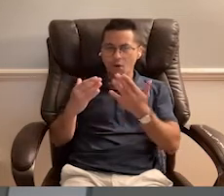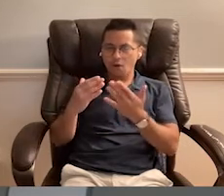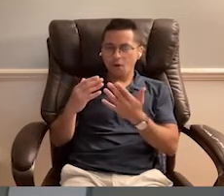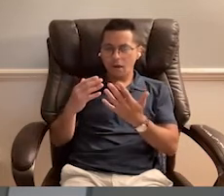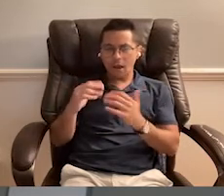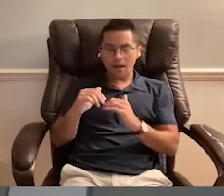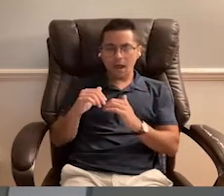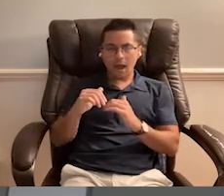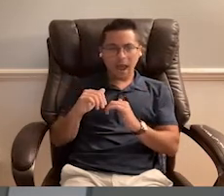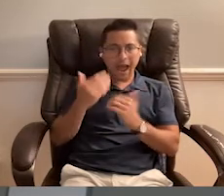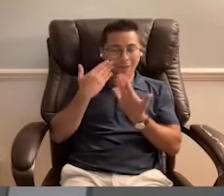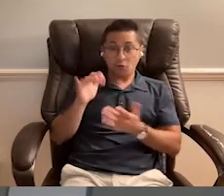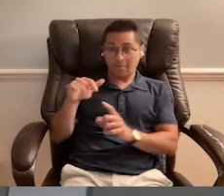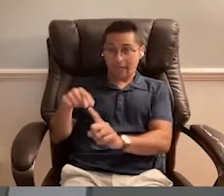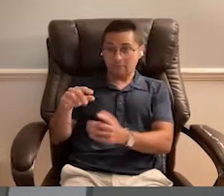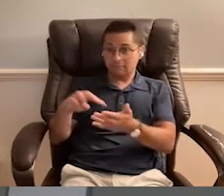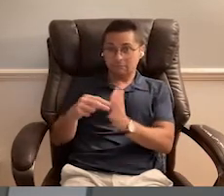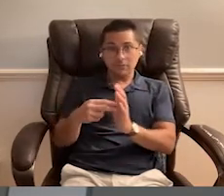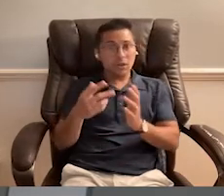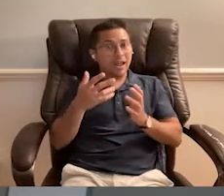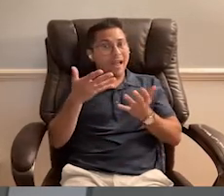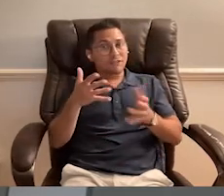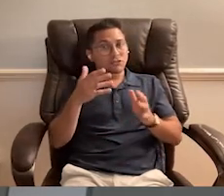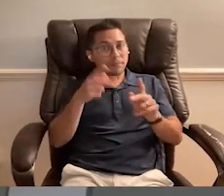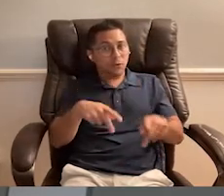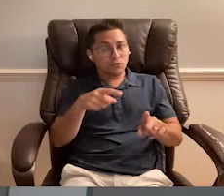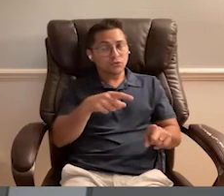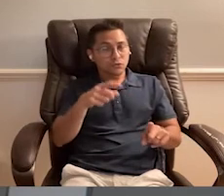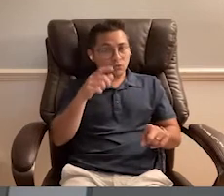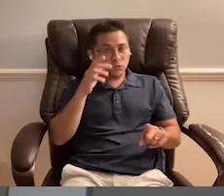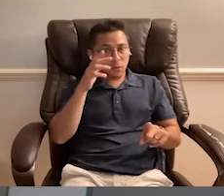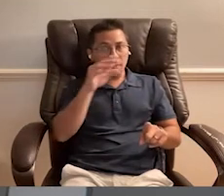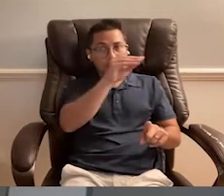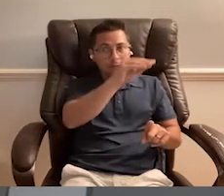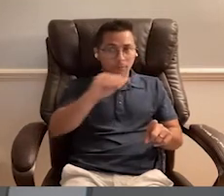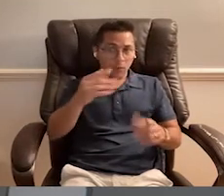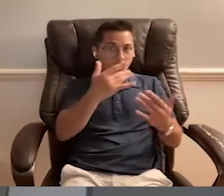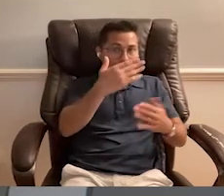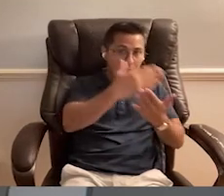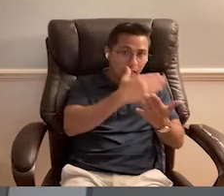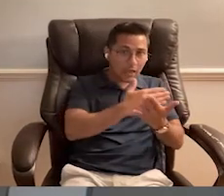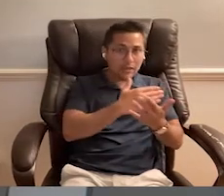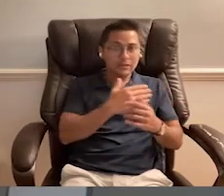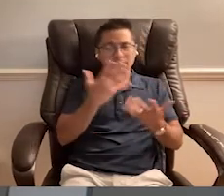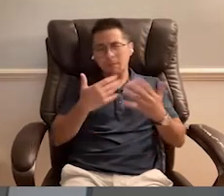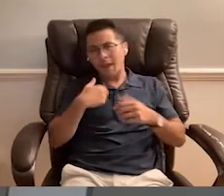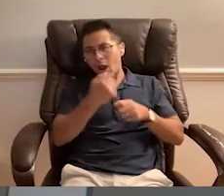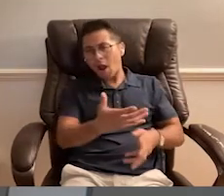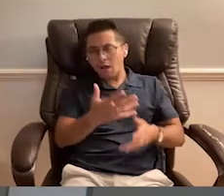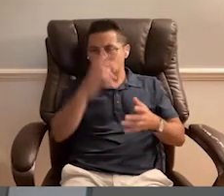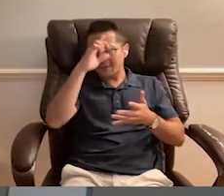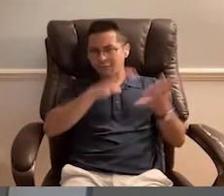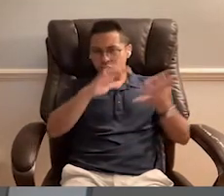related to the DCF part that I just did. How do you even do it? I don't even know what it is. But once a person is going to be moved from the